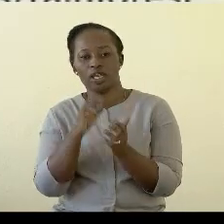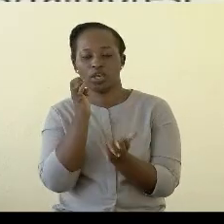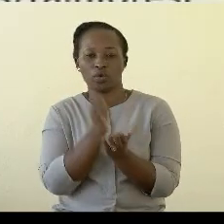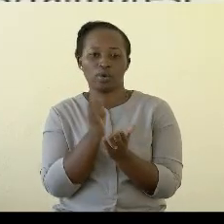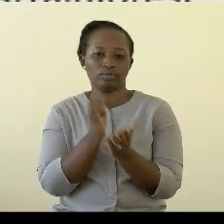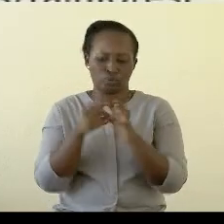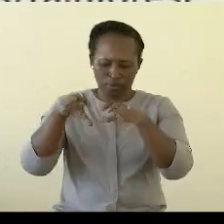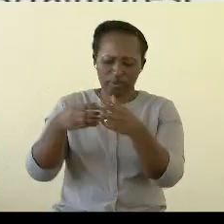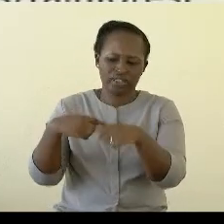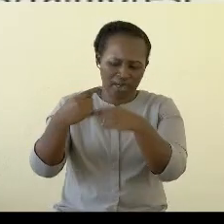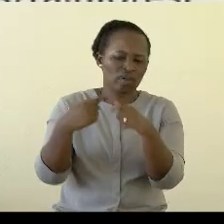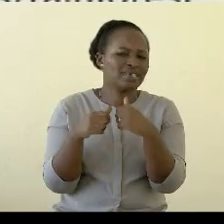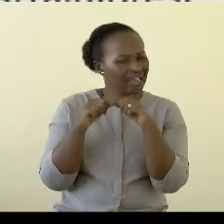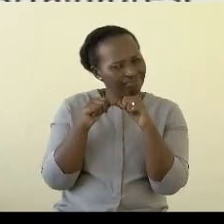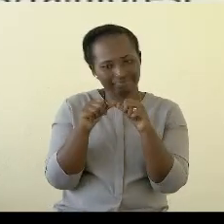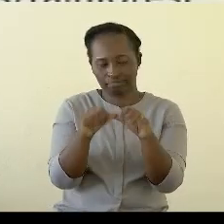It's sustained.